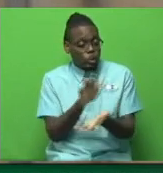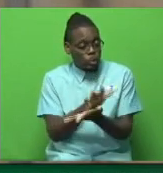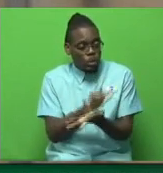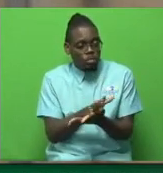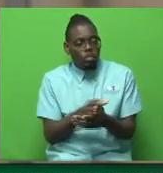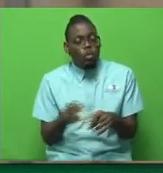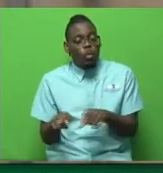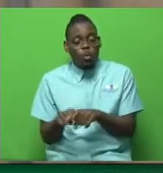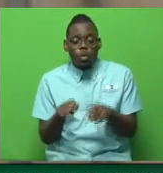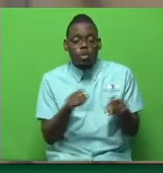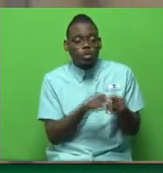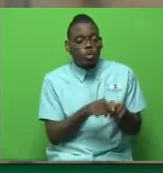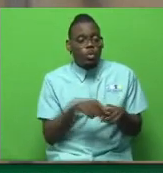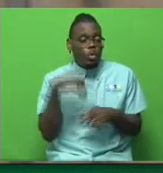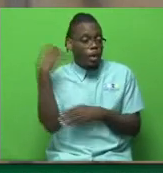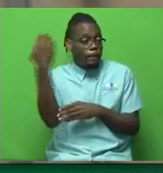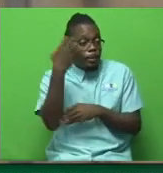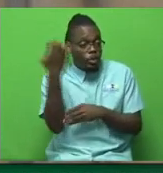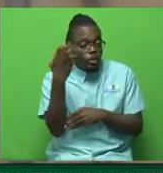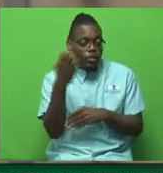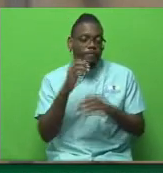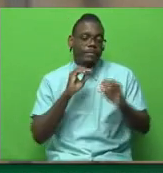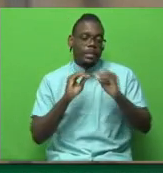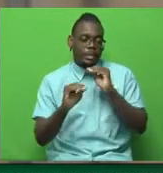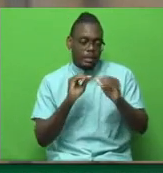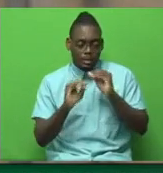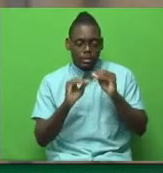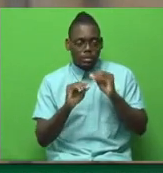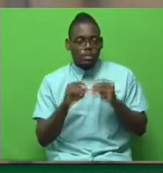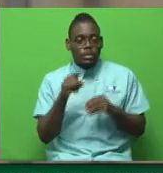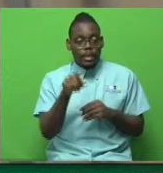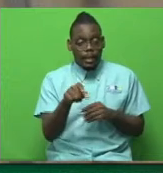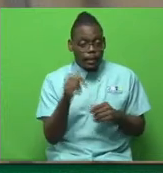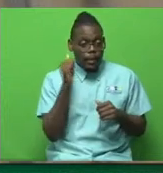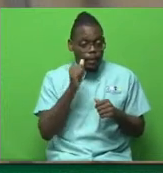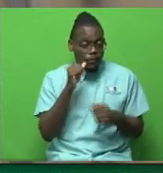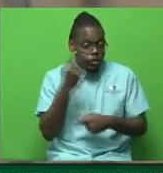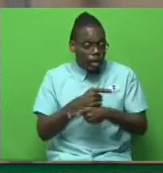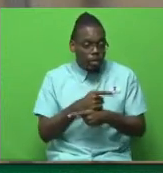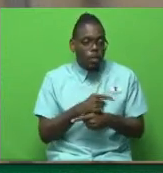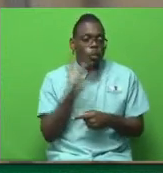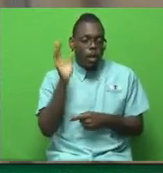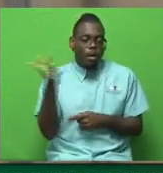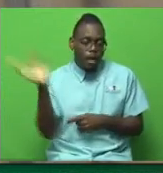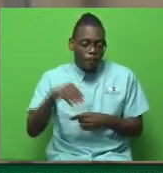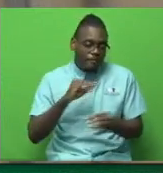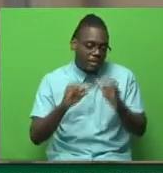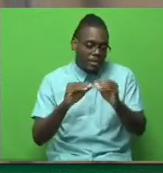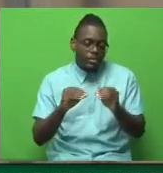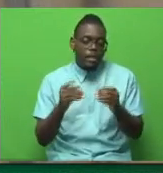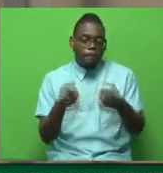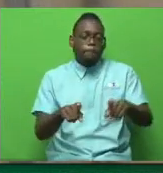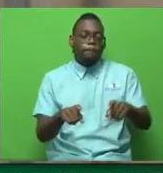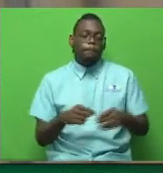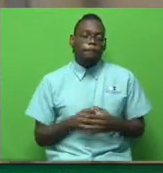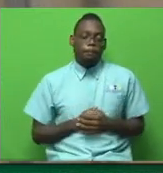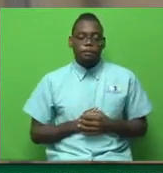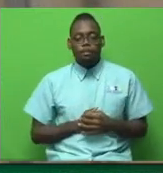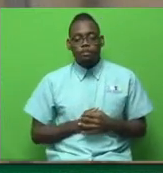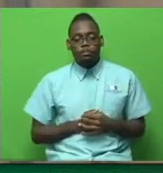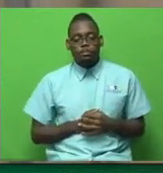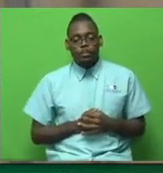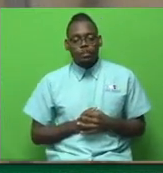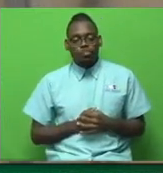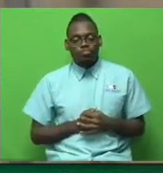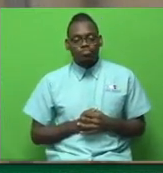emergency repairs that come up every single day to ensure that schools continue to operate Mr Deputy